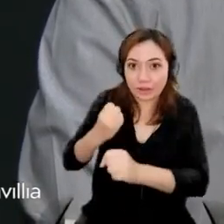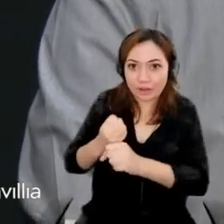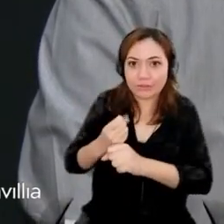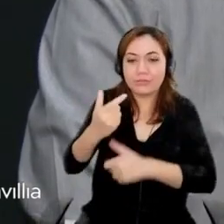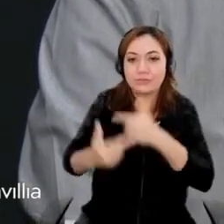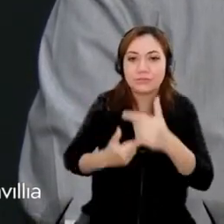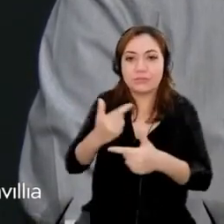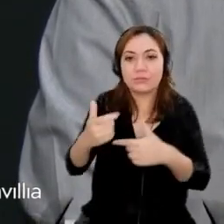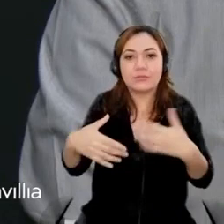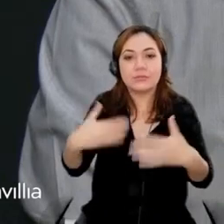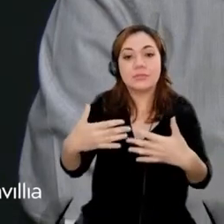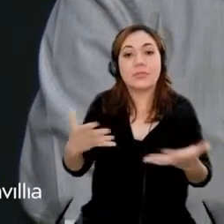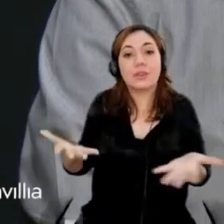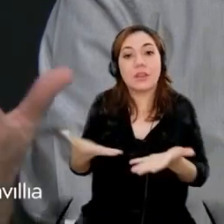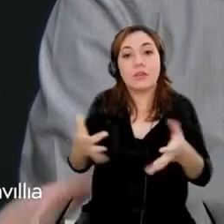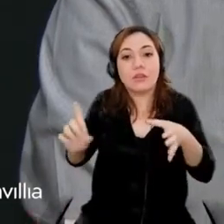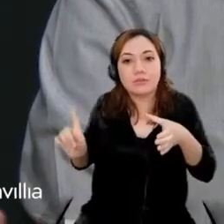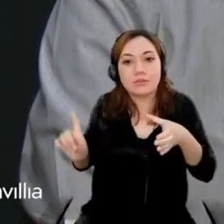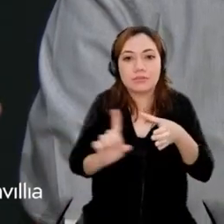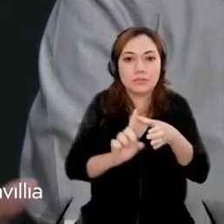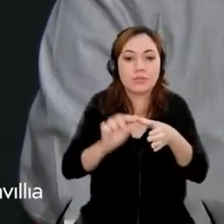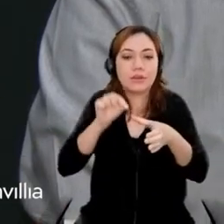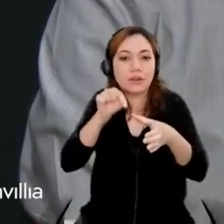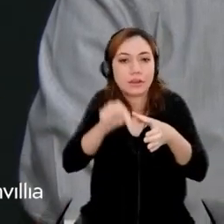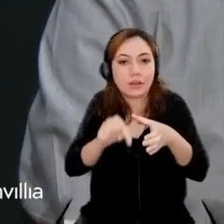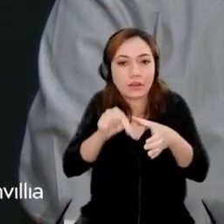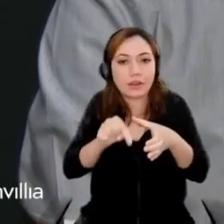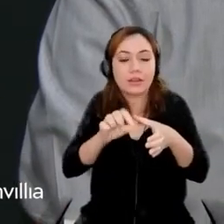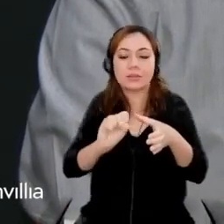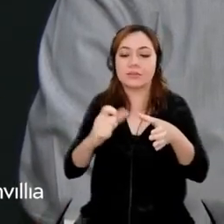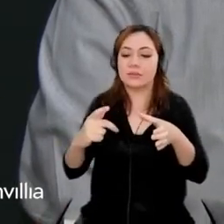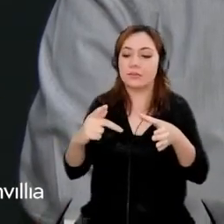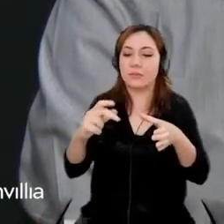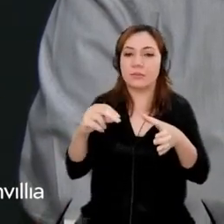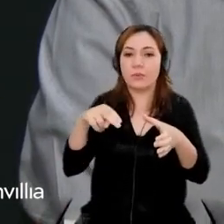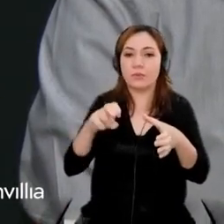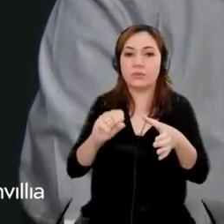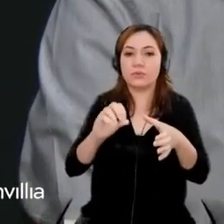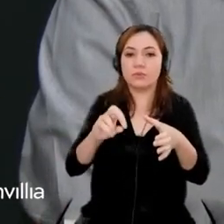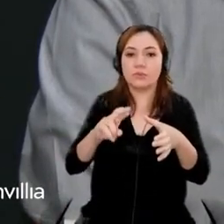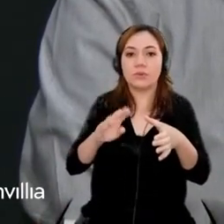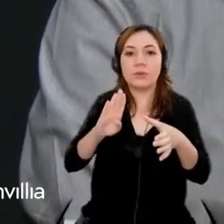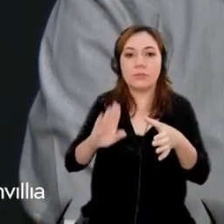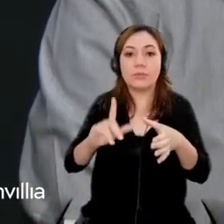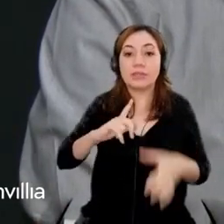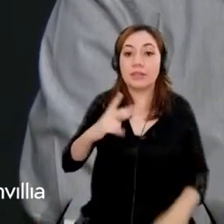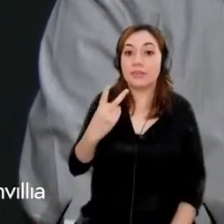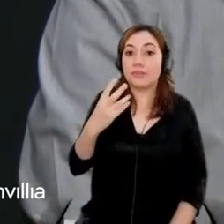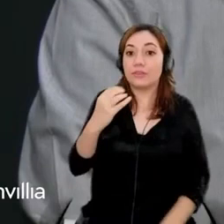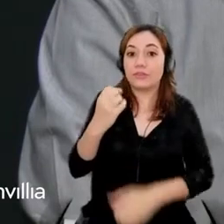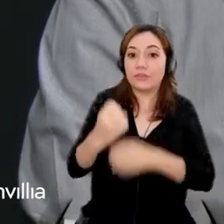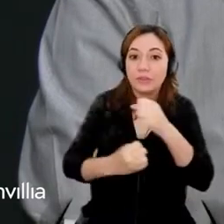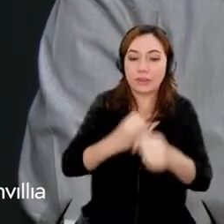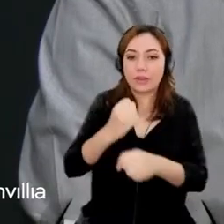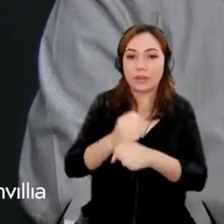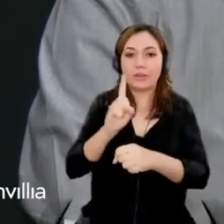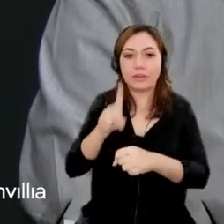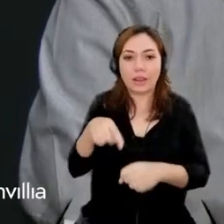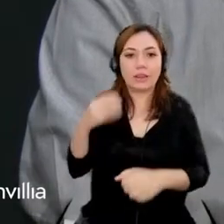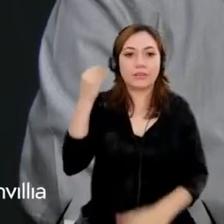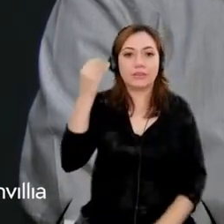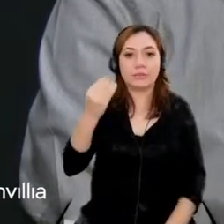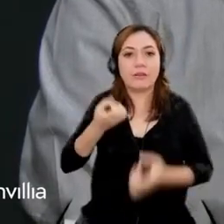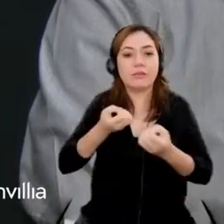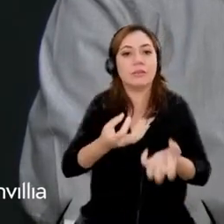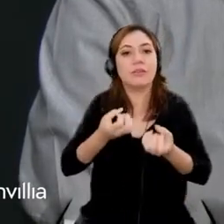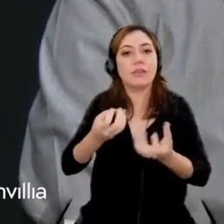company called SponsorBee, who happens to also have 20 years of experience. We deliver services to a lot of big corporations all over the